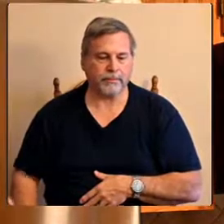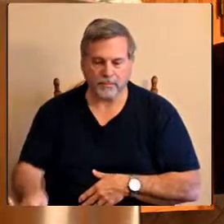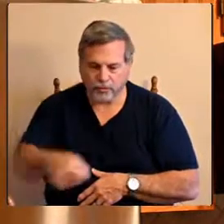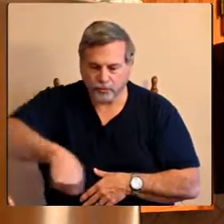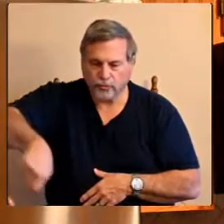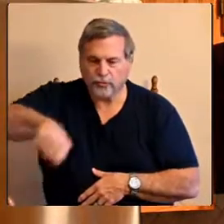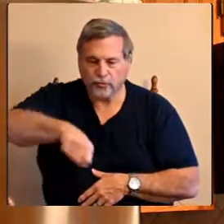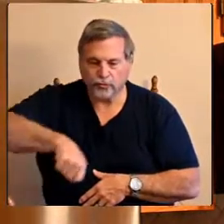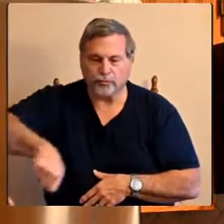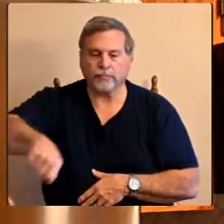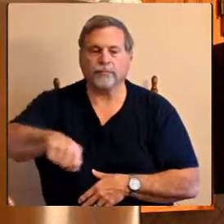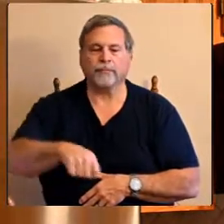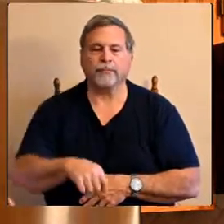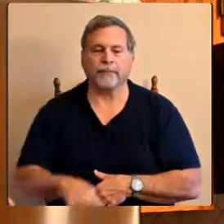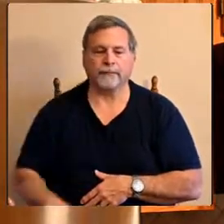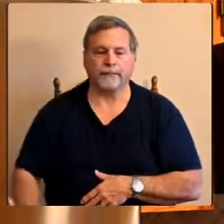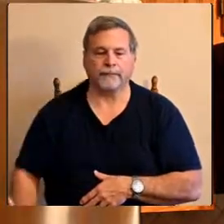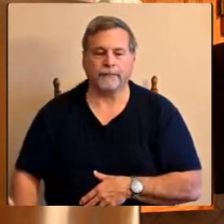We'll stir those in.